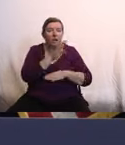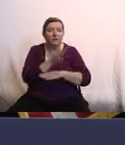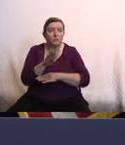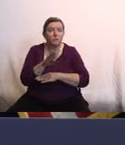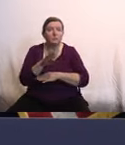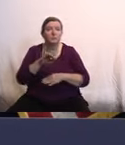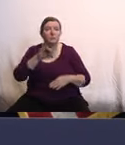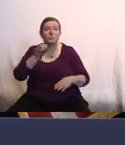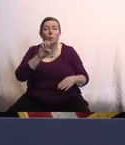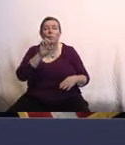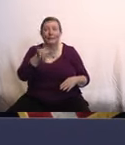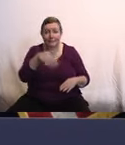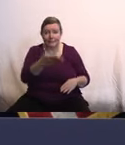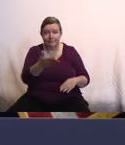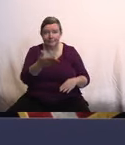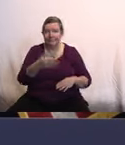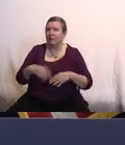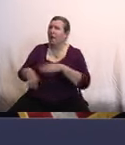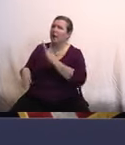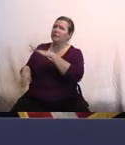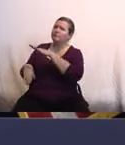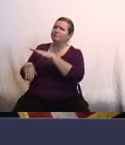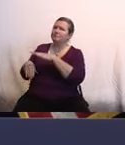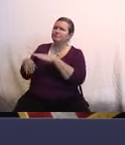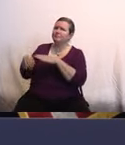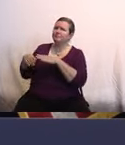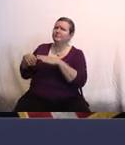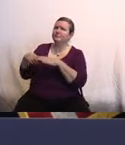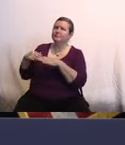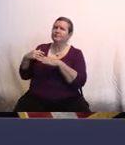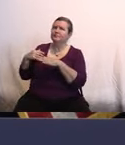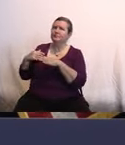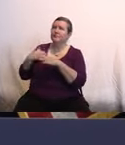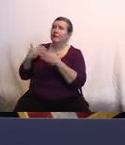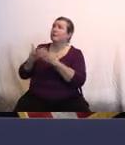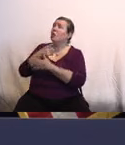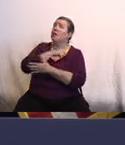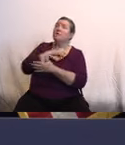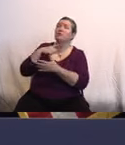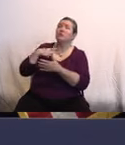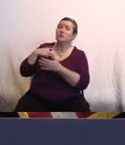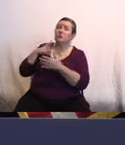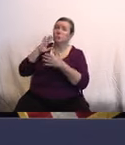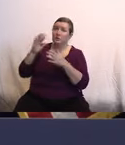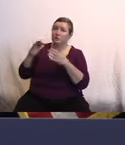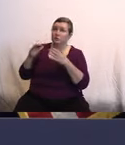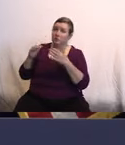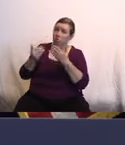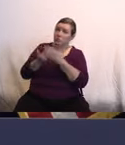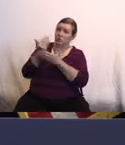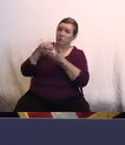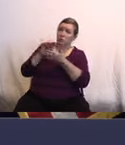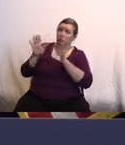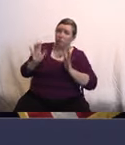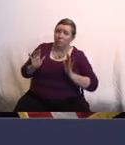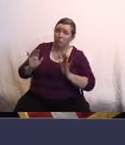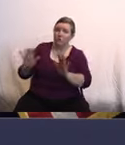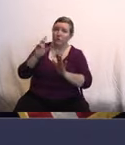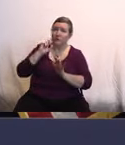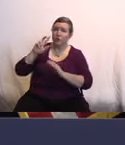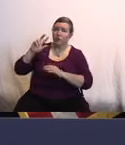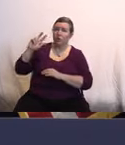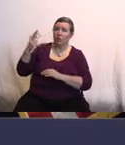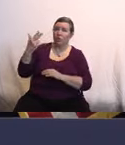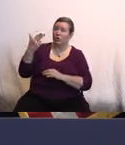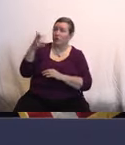Governor. So now that the new legislature has convened, do you plan on renewing your push for this third gun control legislation package that